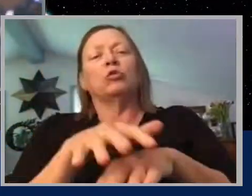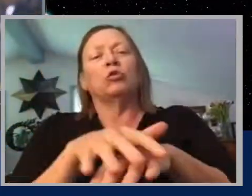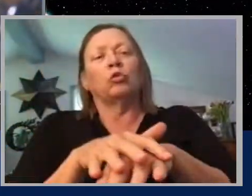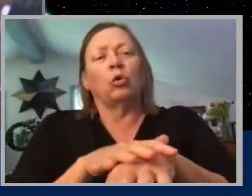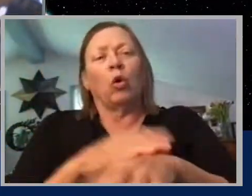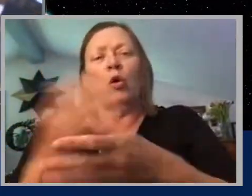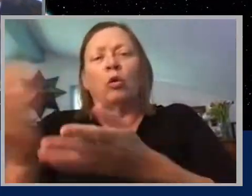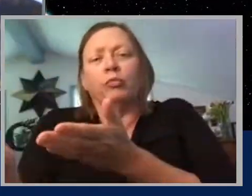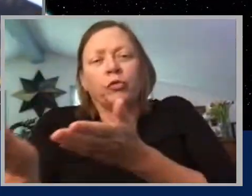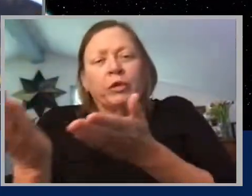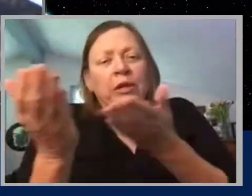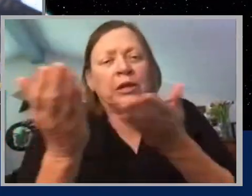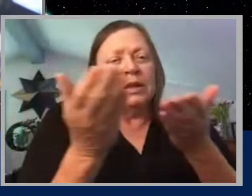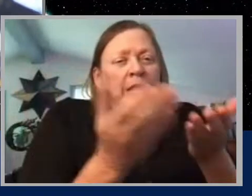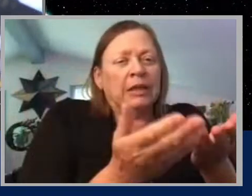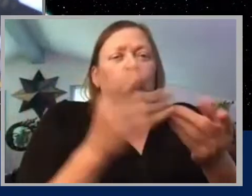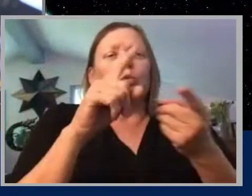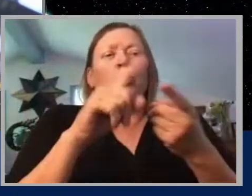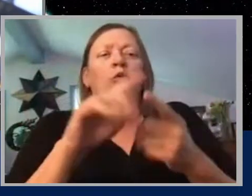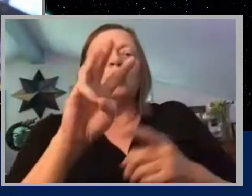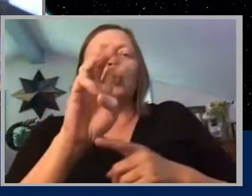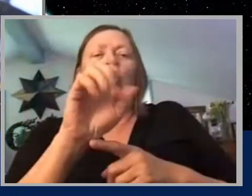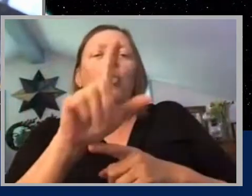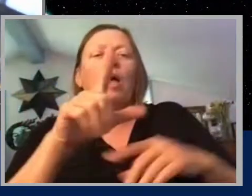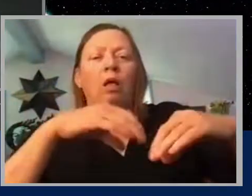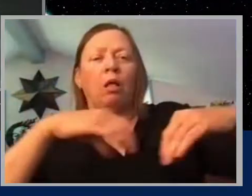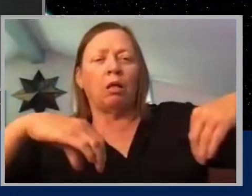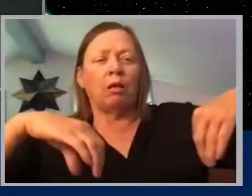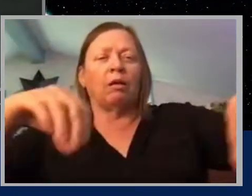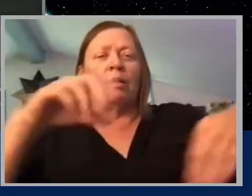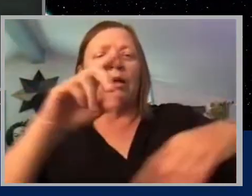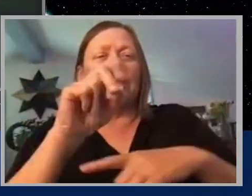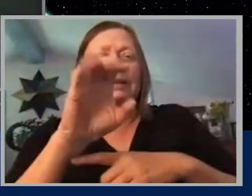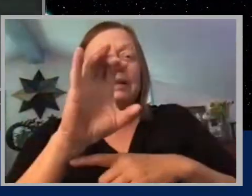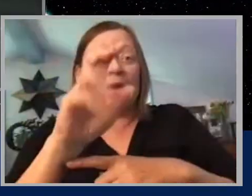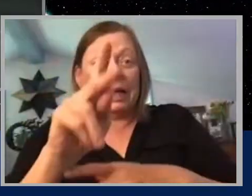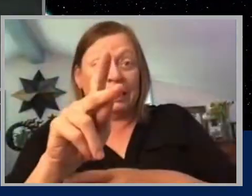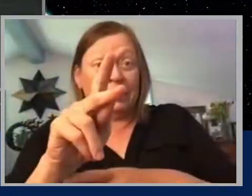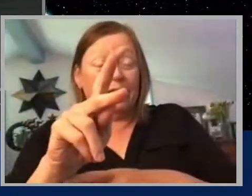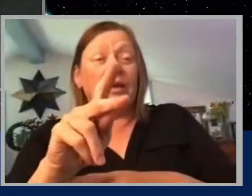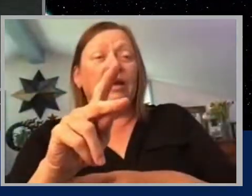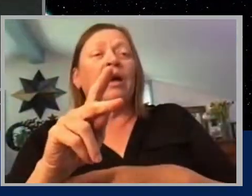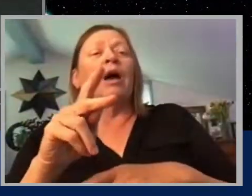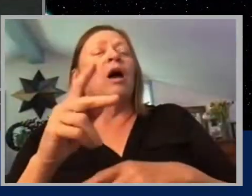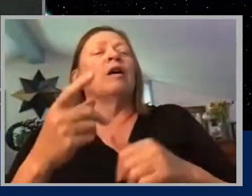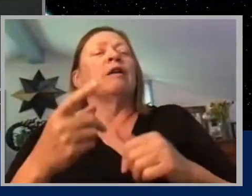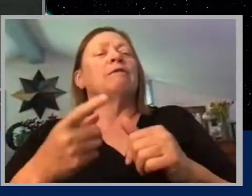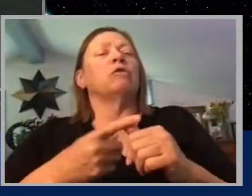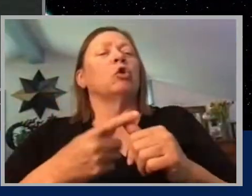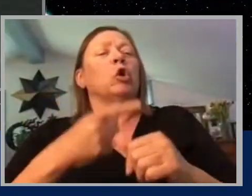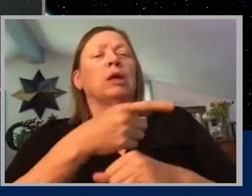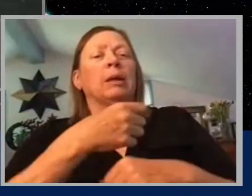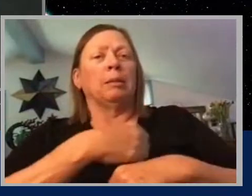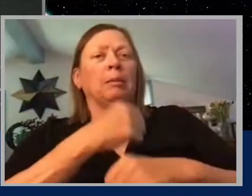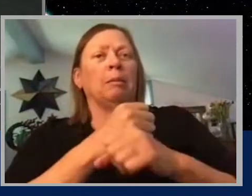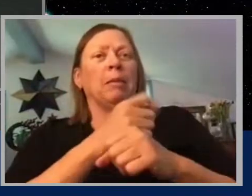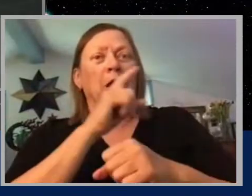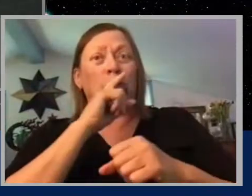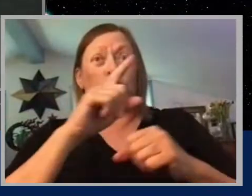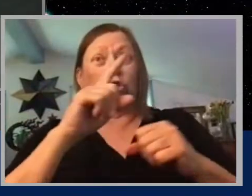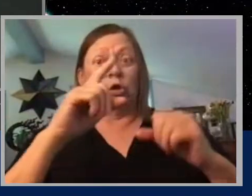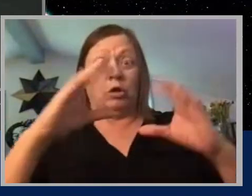the well deck. One of the objectives of the first test flights was to ensure we did not damage the heat shield. We needed